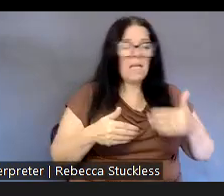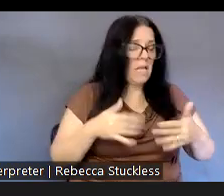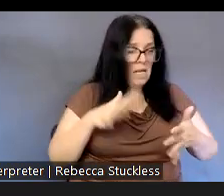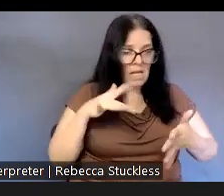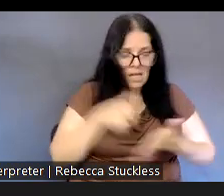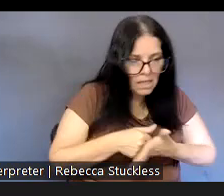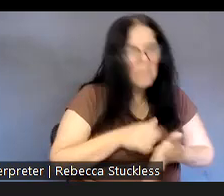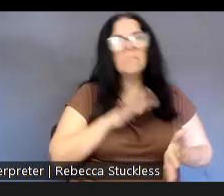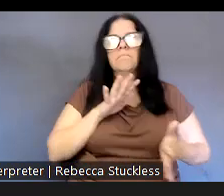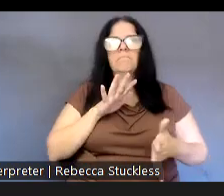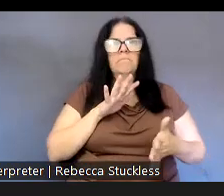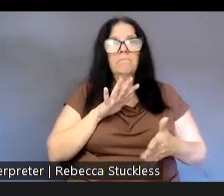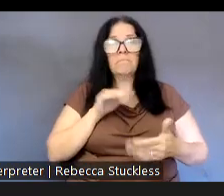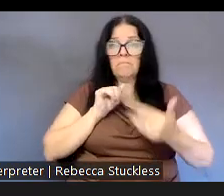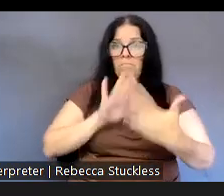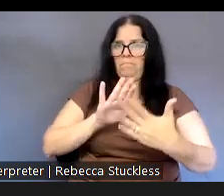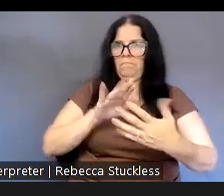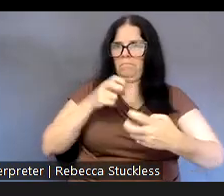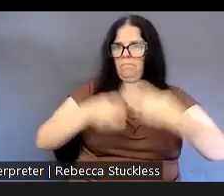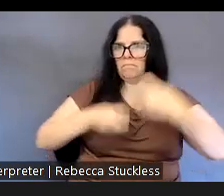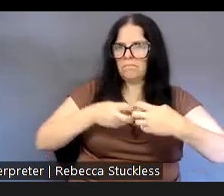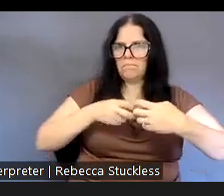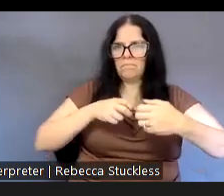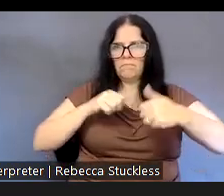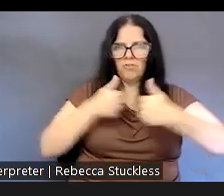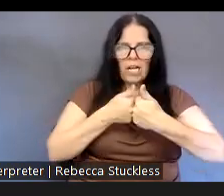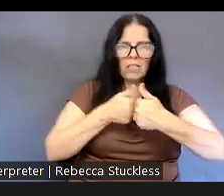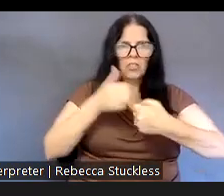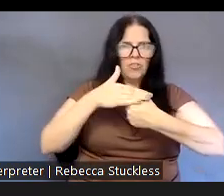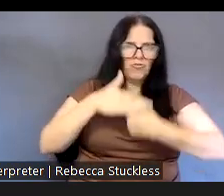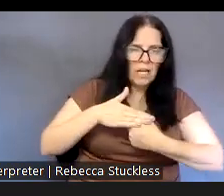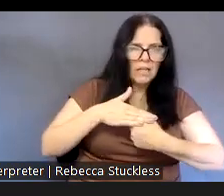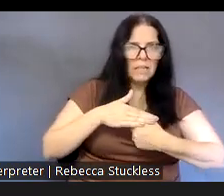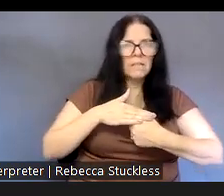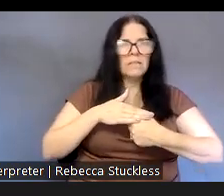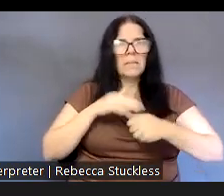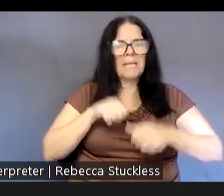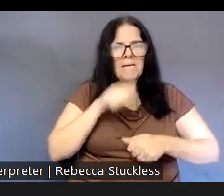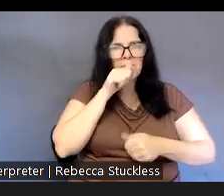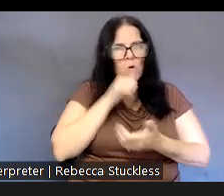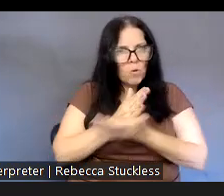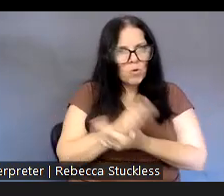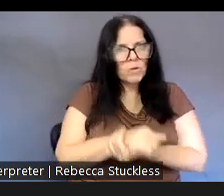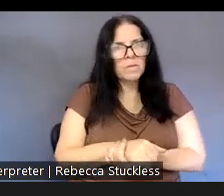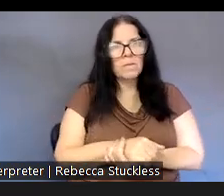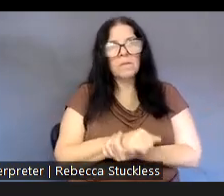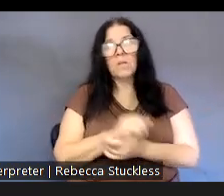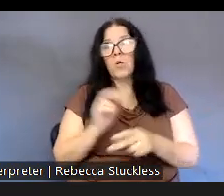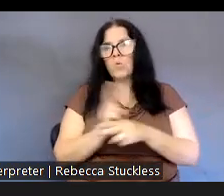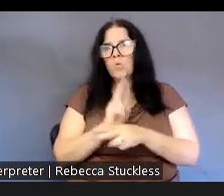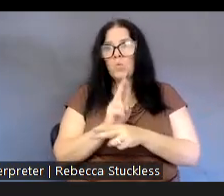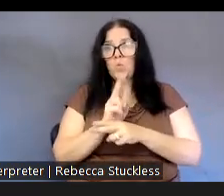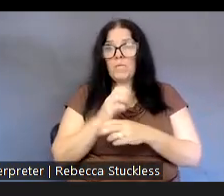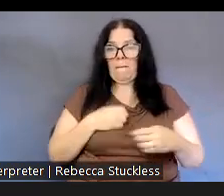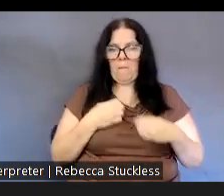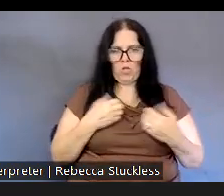in the face of adversity, to flexibly use emotional resources to meet